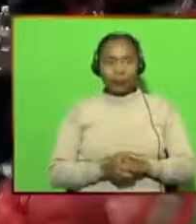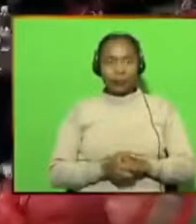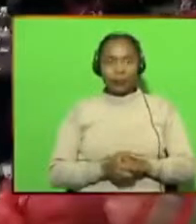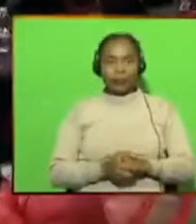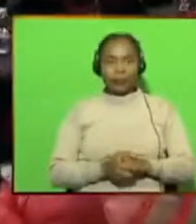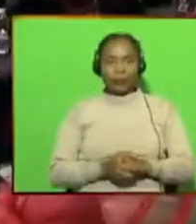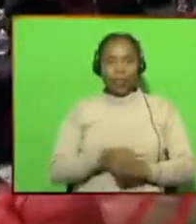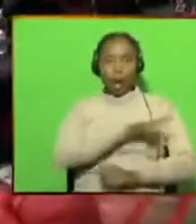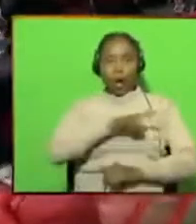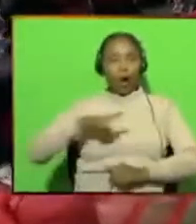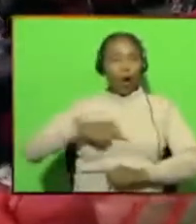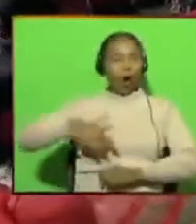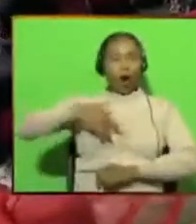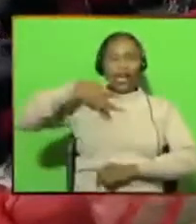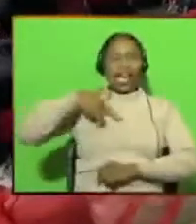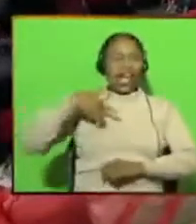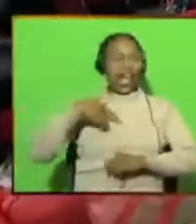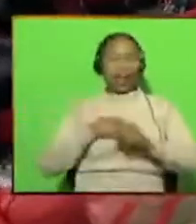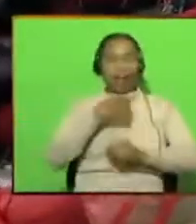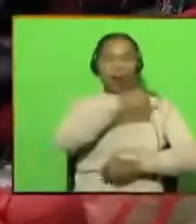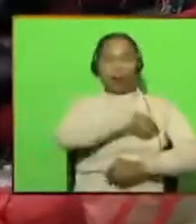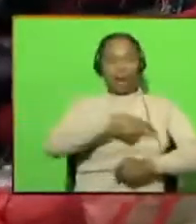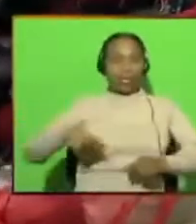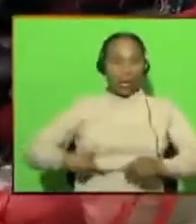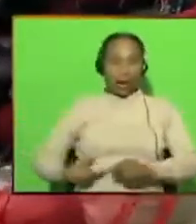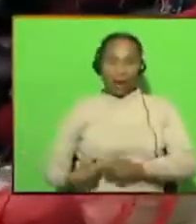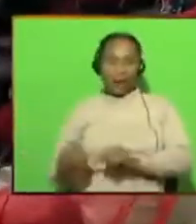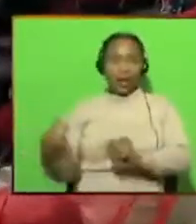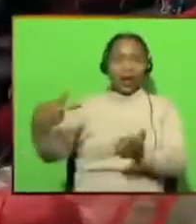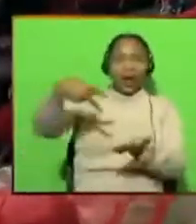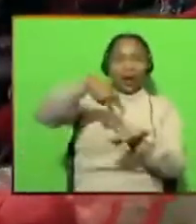Long live the President.